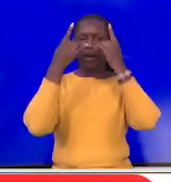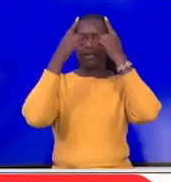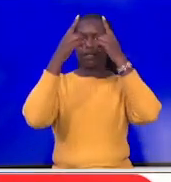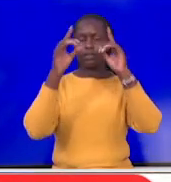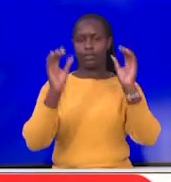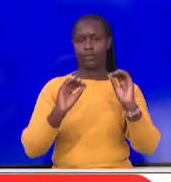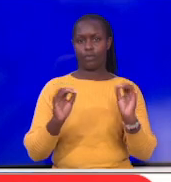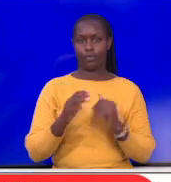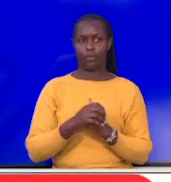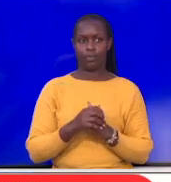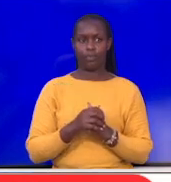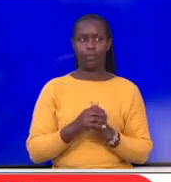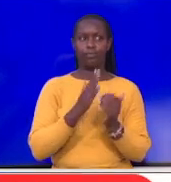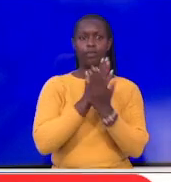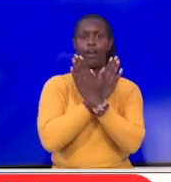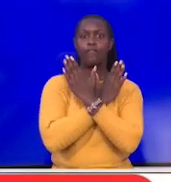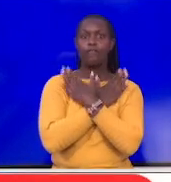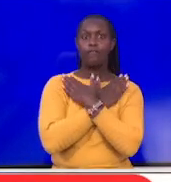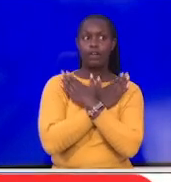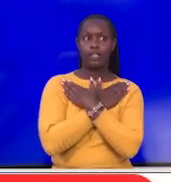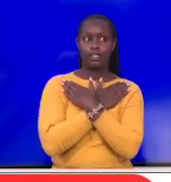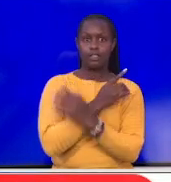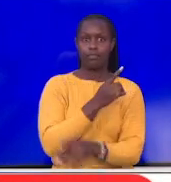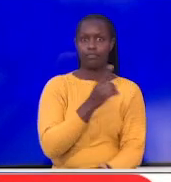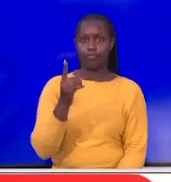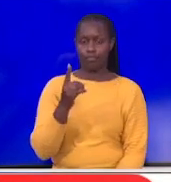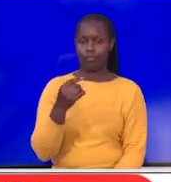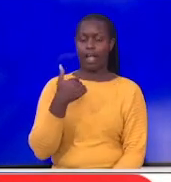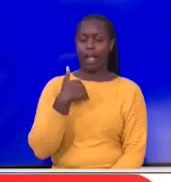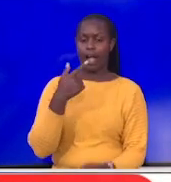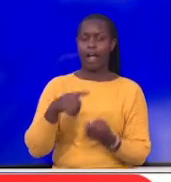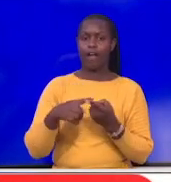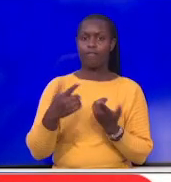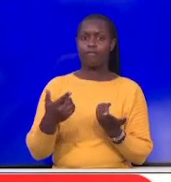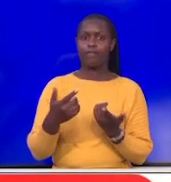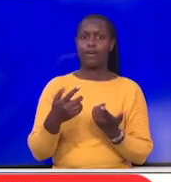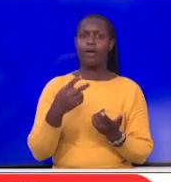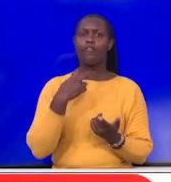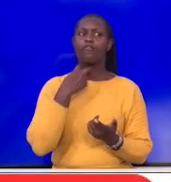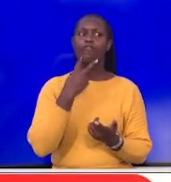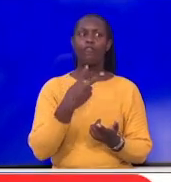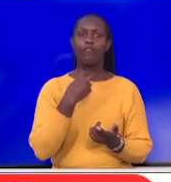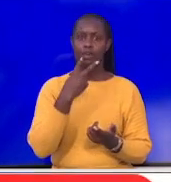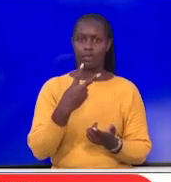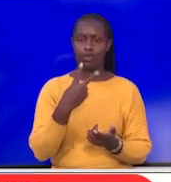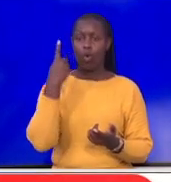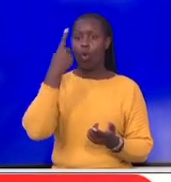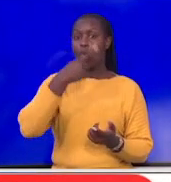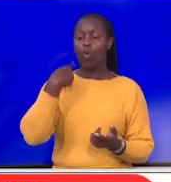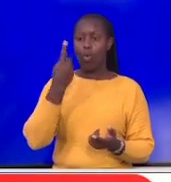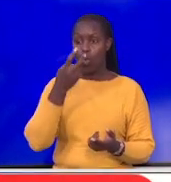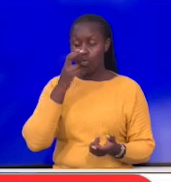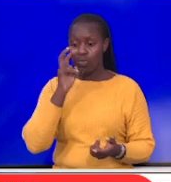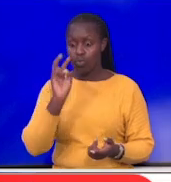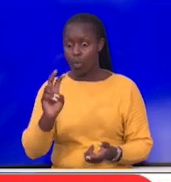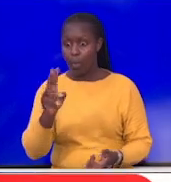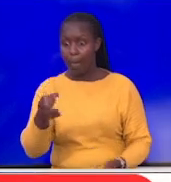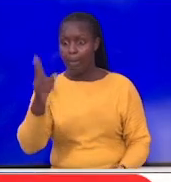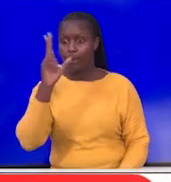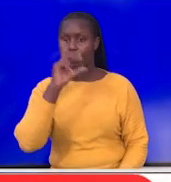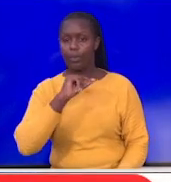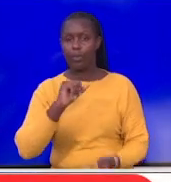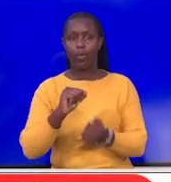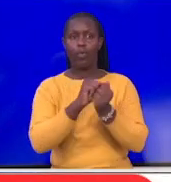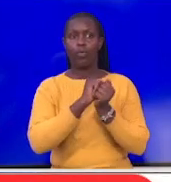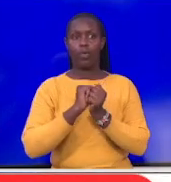yeye. Wako na audio, walinitumia audio. Mwenye alimwona amepigwa risasi, walikuwa na yeye.